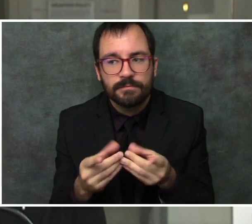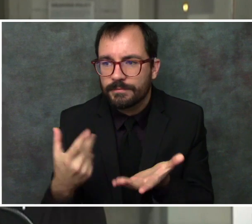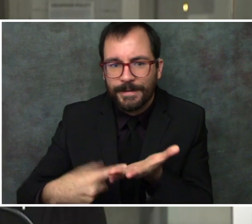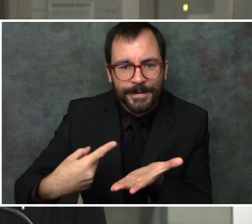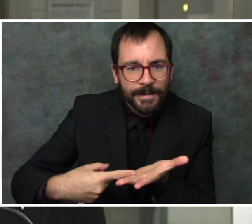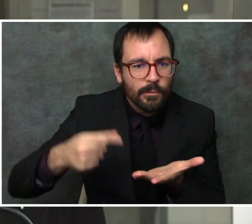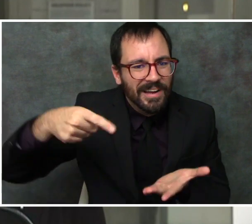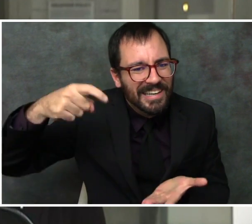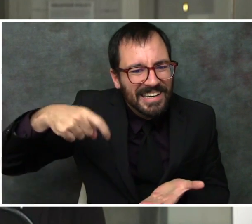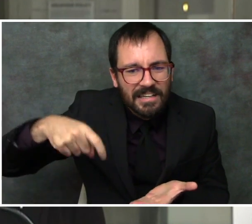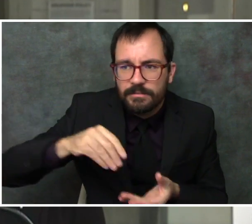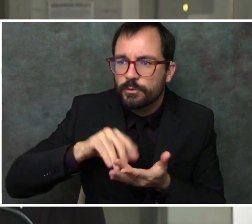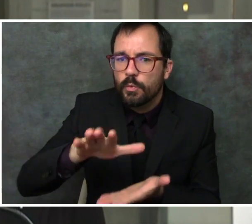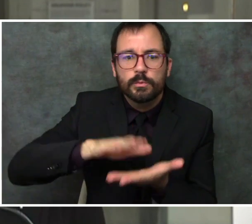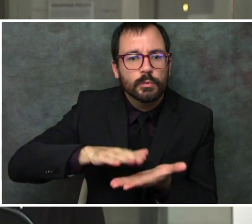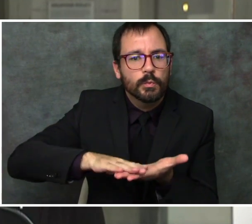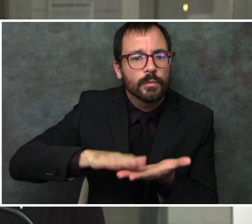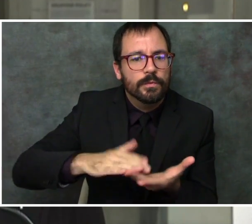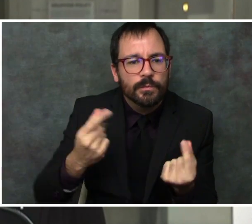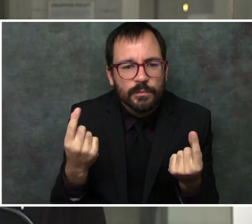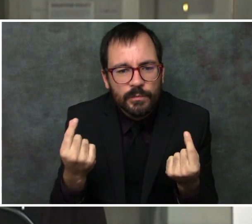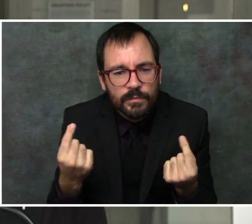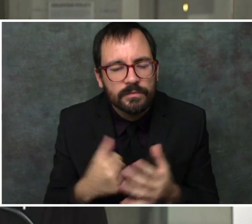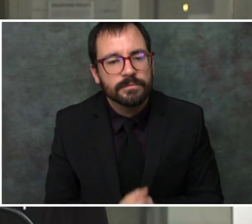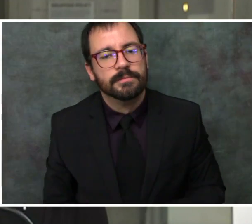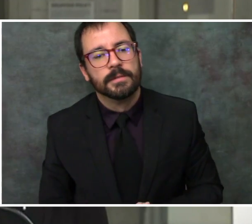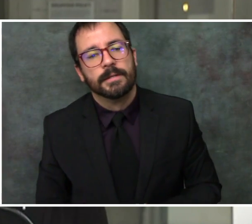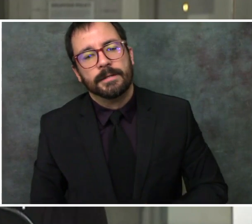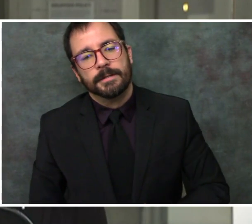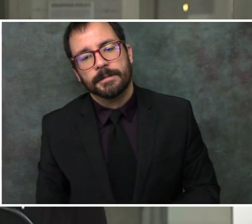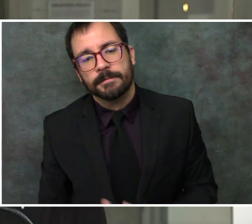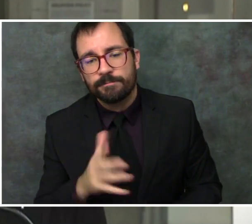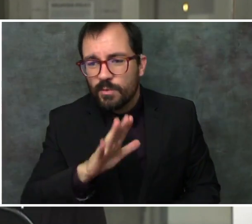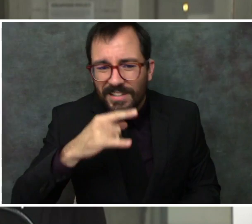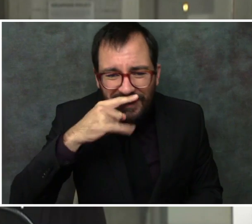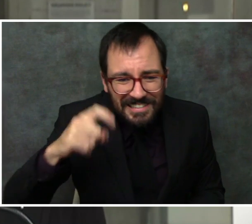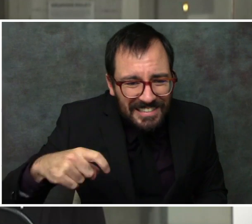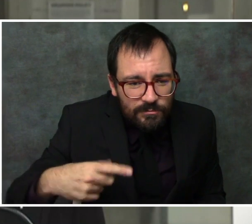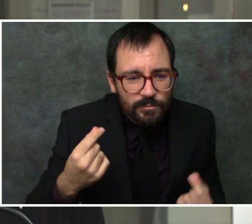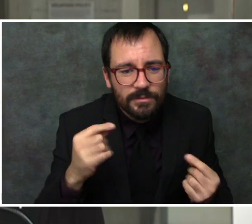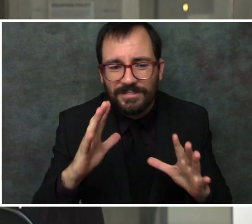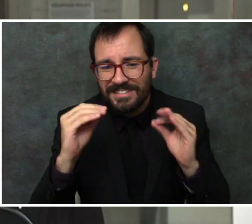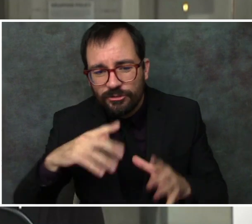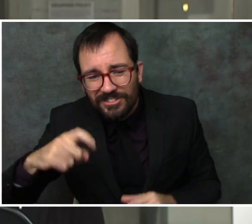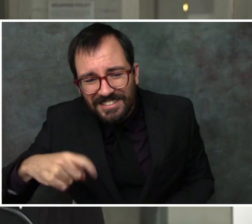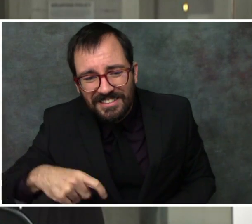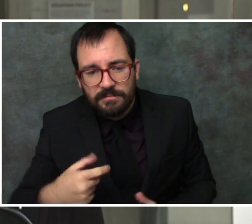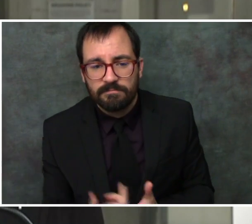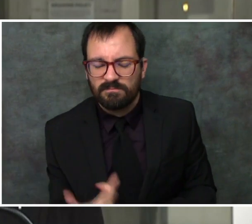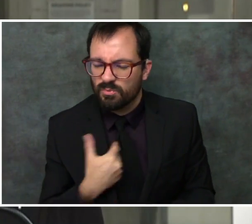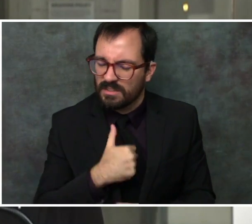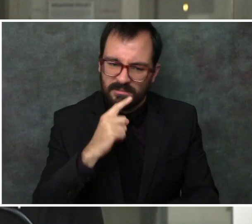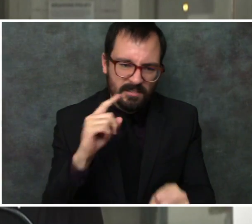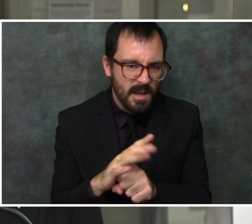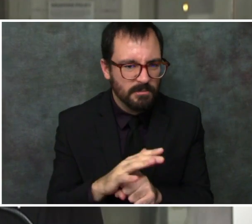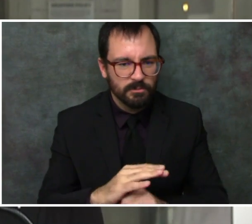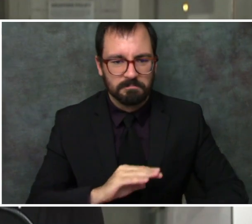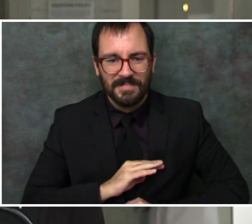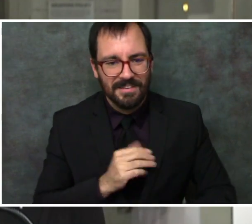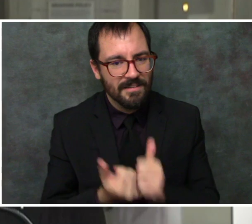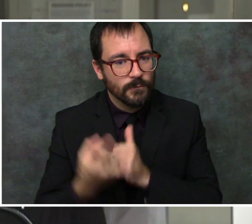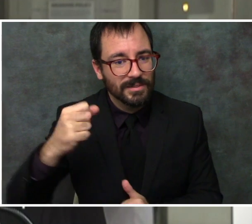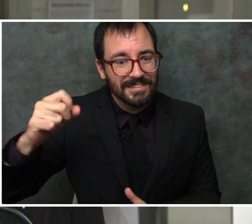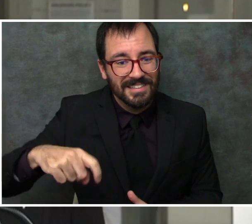talk about the needs that you see in your school and that your kids and your teachers need. We are all committed to meeting everyone's